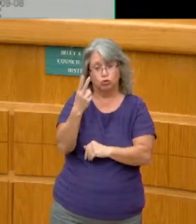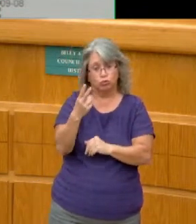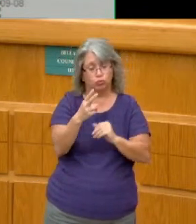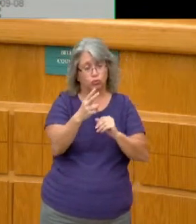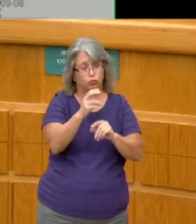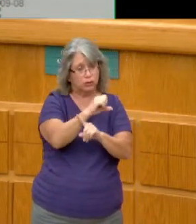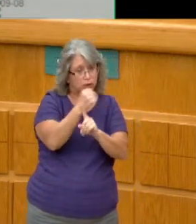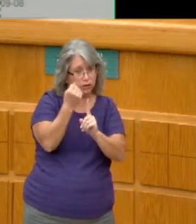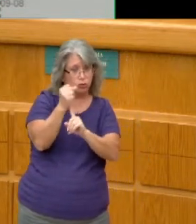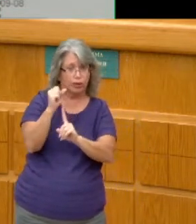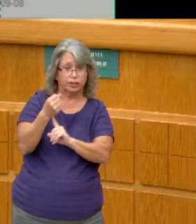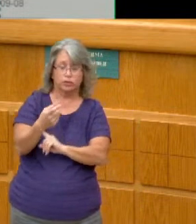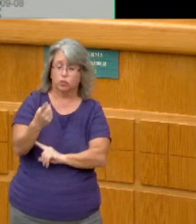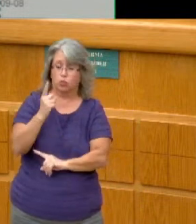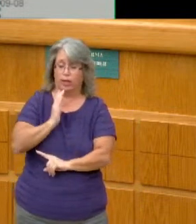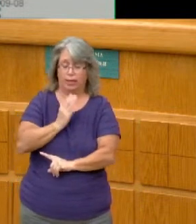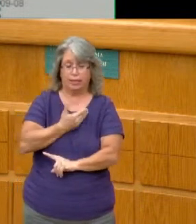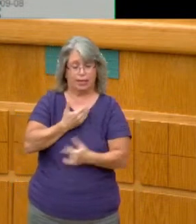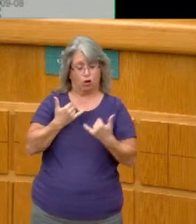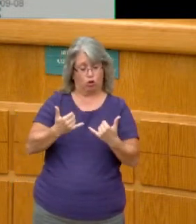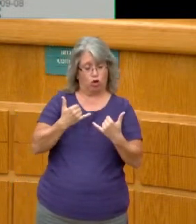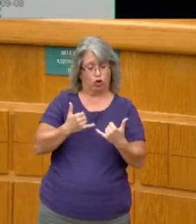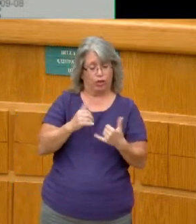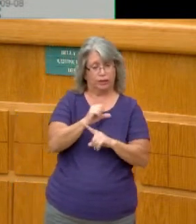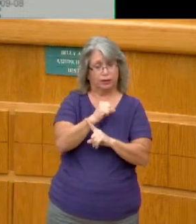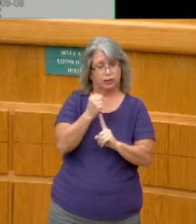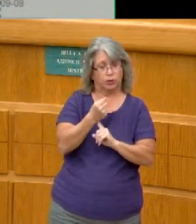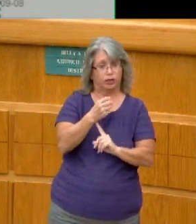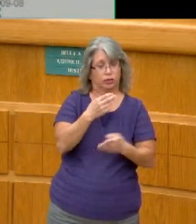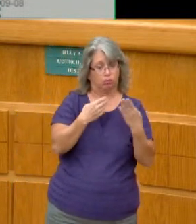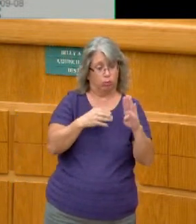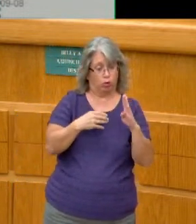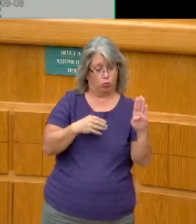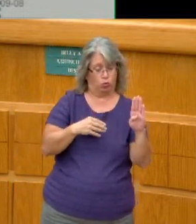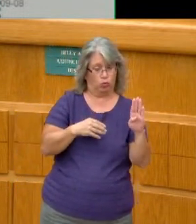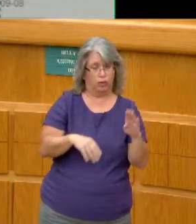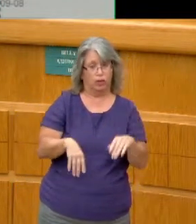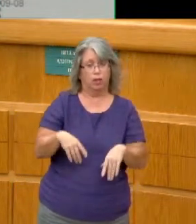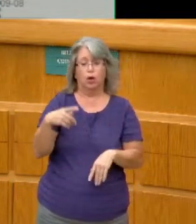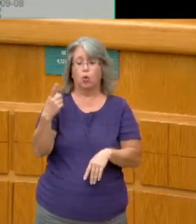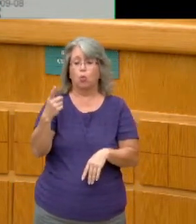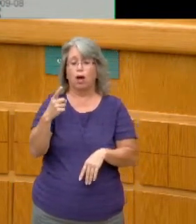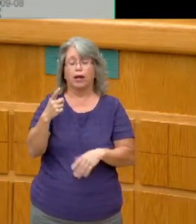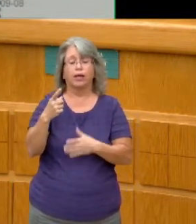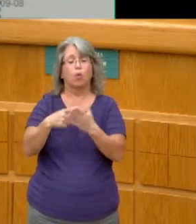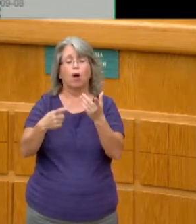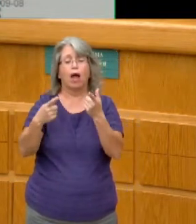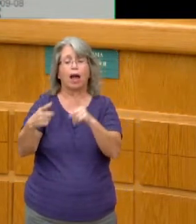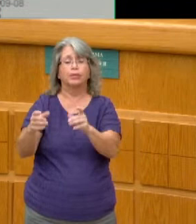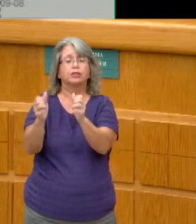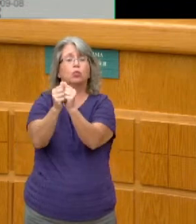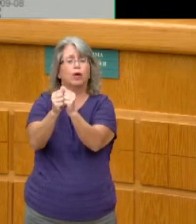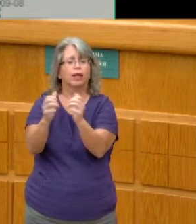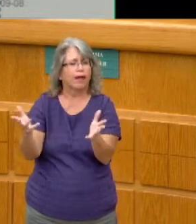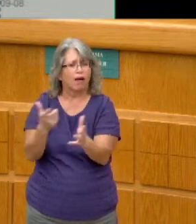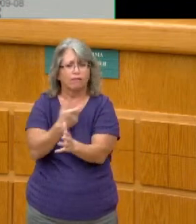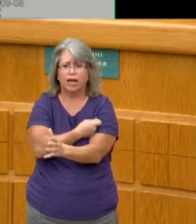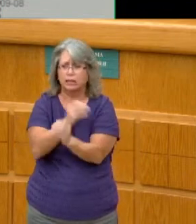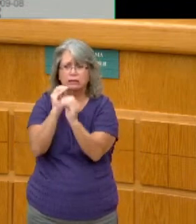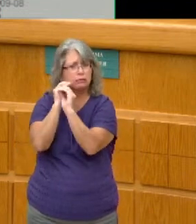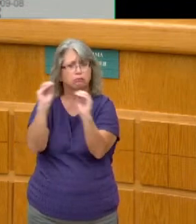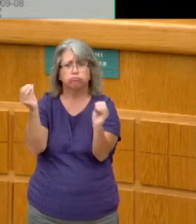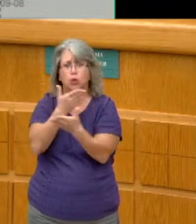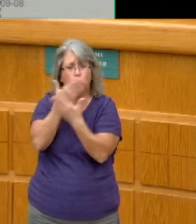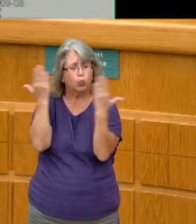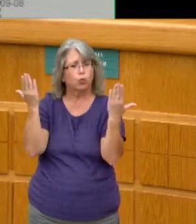projection in blue, and the other one is what would have happened without the vaccine. And I didn't get too complicated with this. I just adjusted the